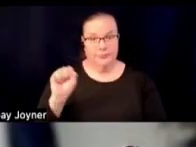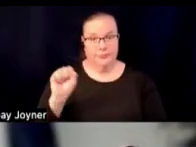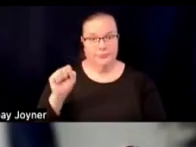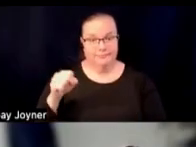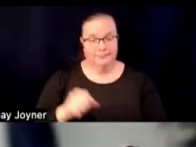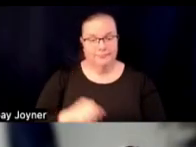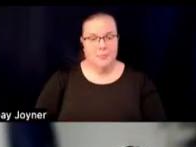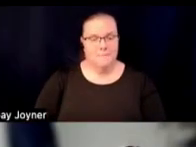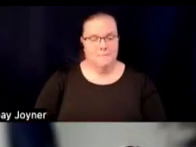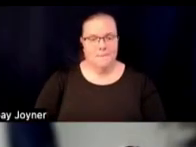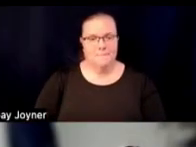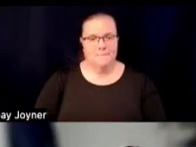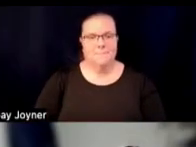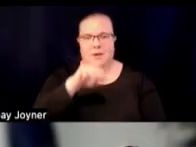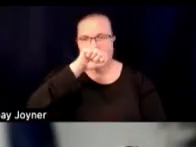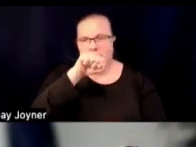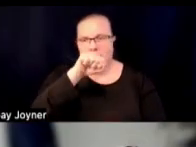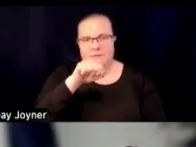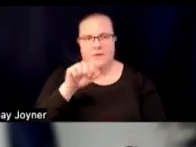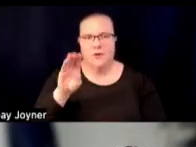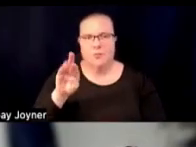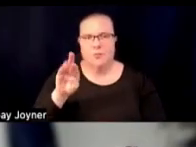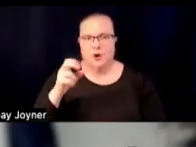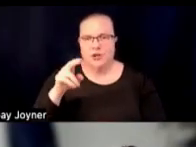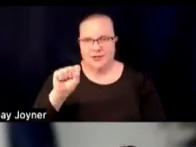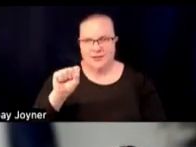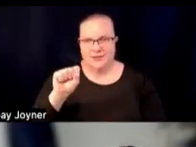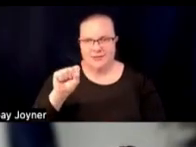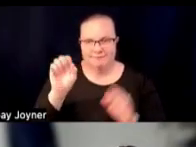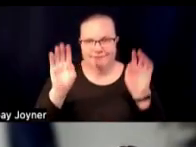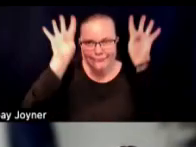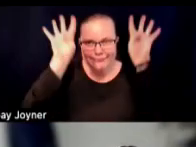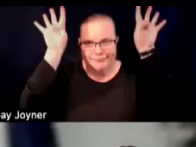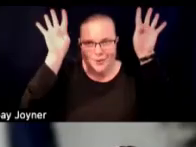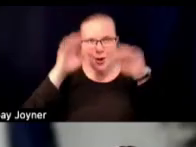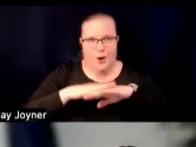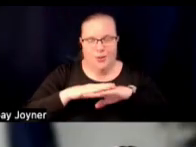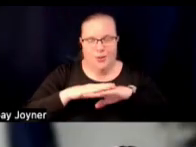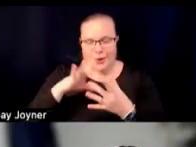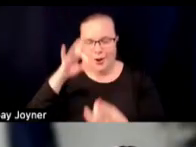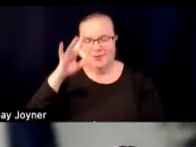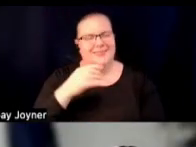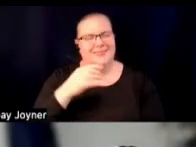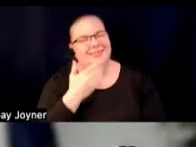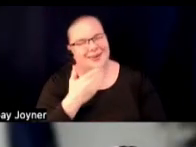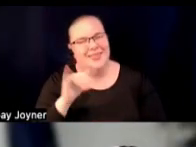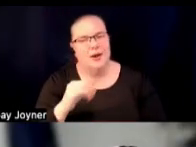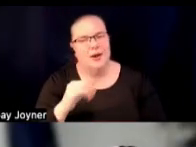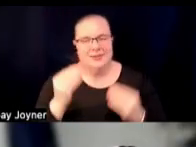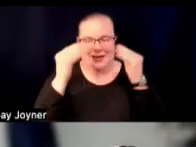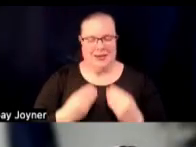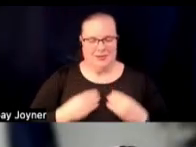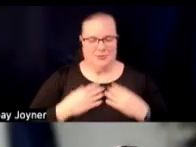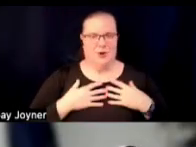That's important. I love the branches on the ghost as well. Thank you. That was definitely some inspiration from